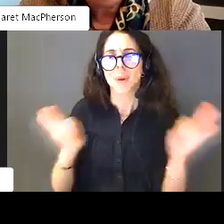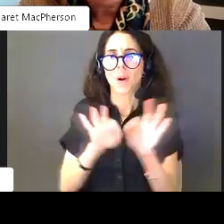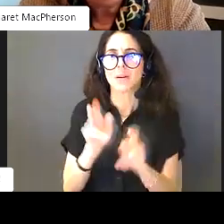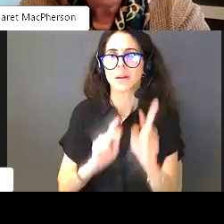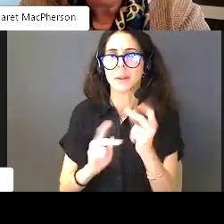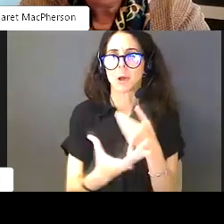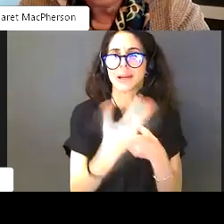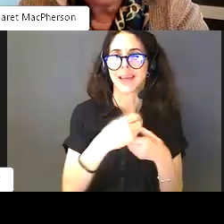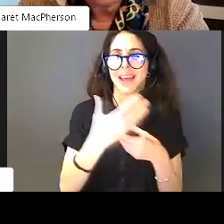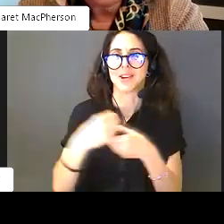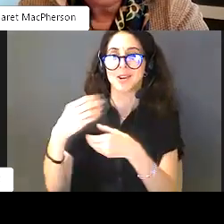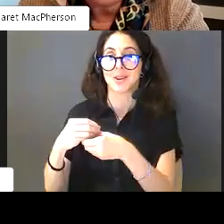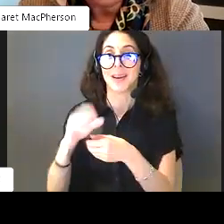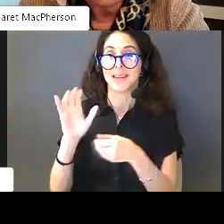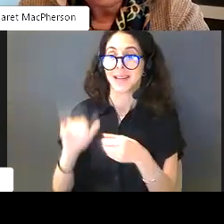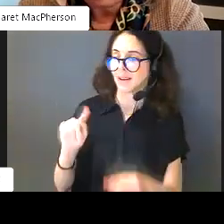toolkit is the